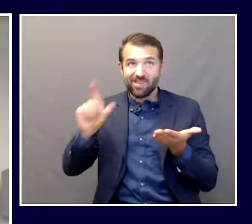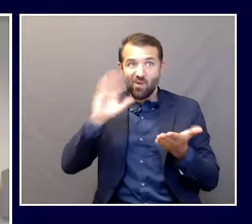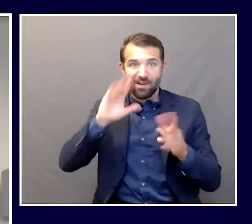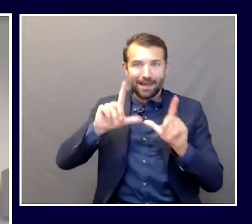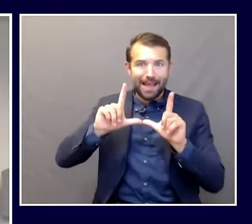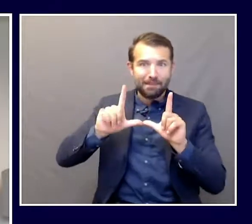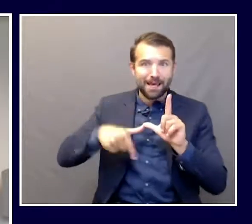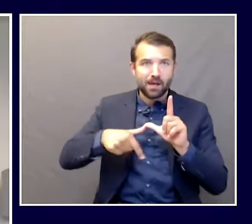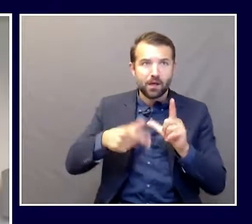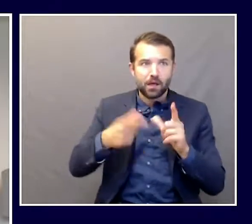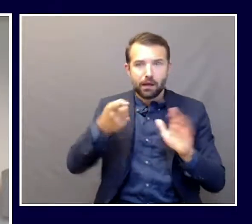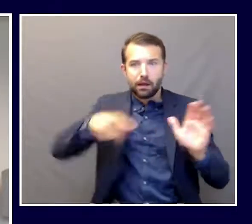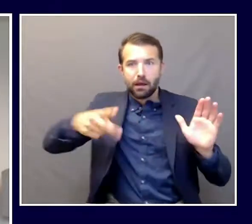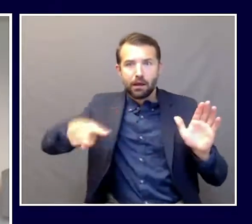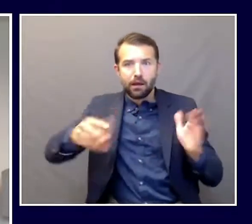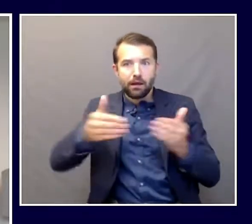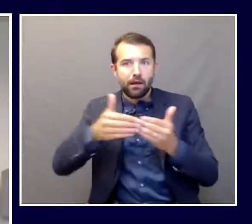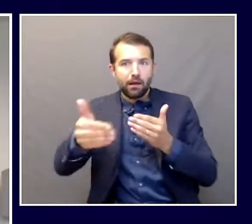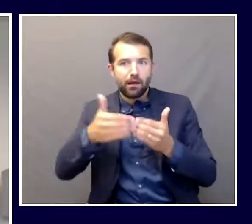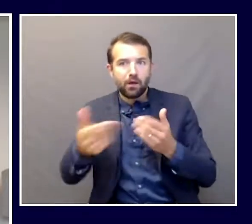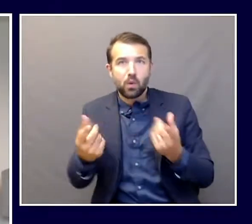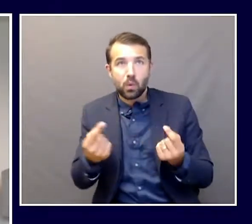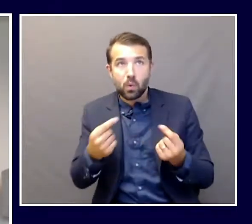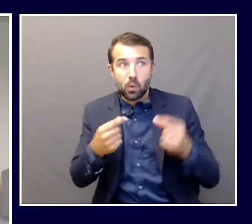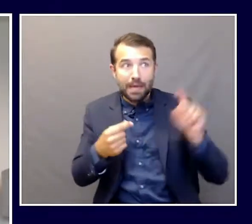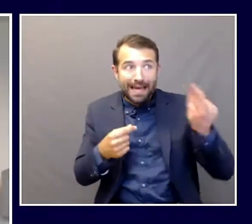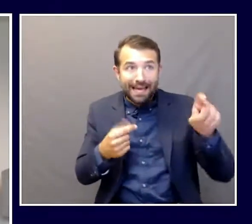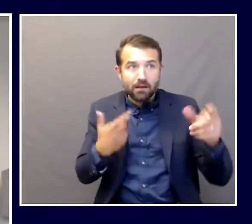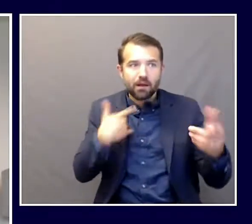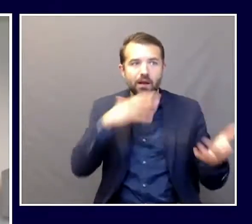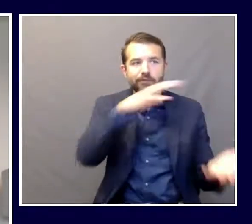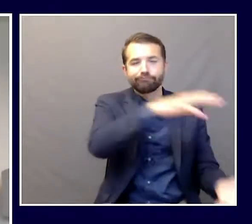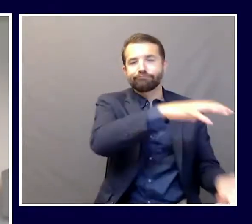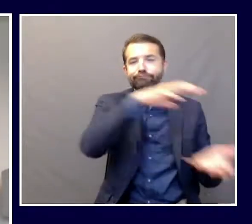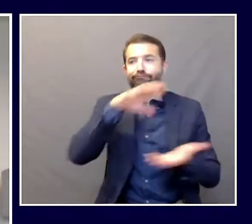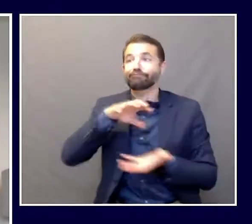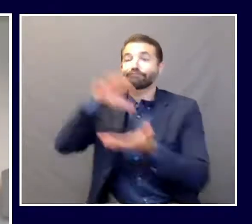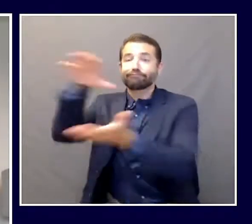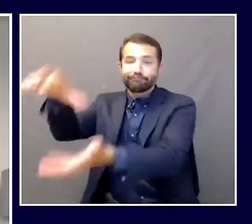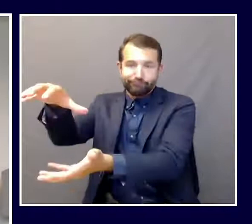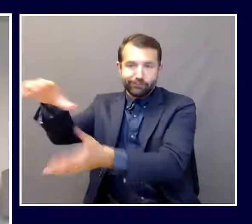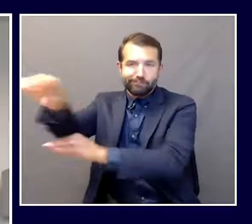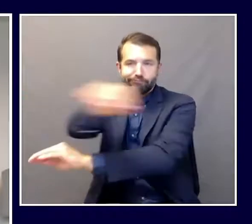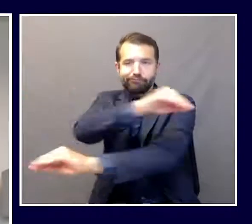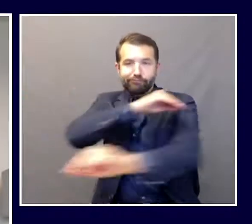to even further minimize what goes to waste. We haven't stopped doing that, and I don't foresee us stopping.